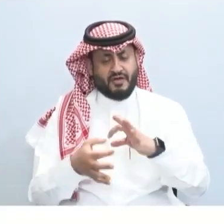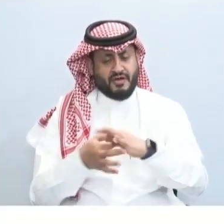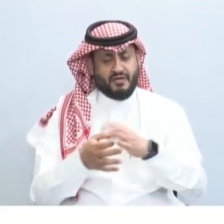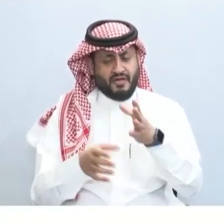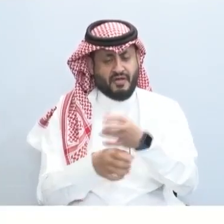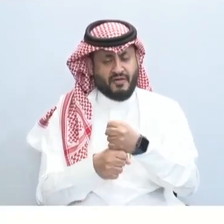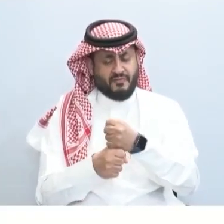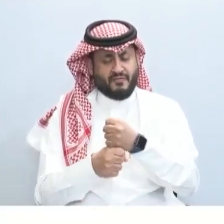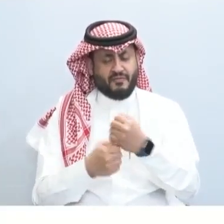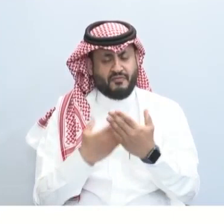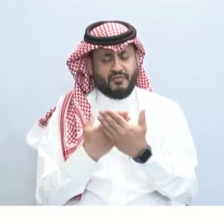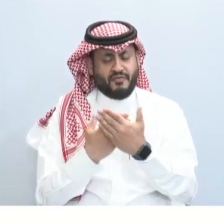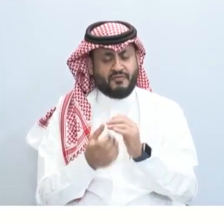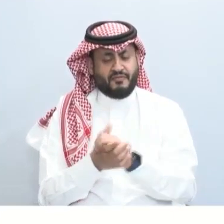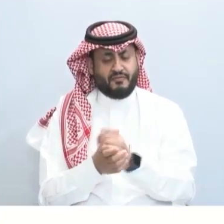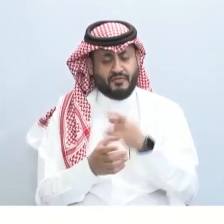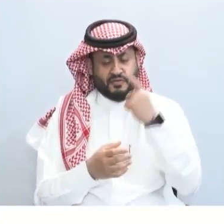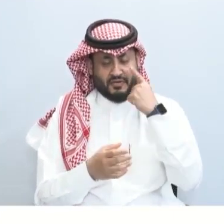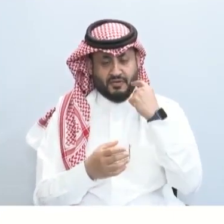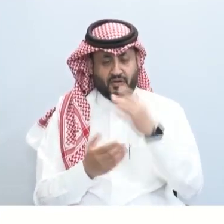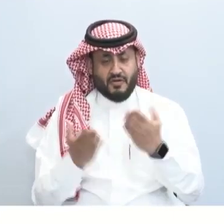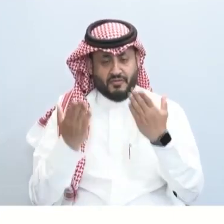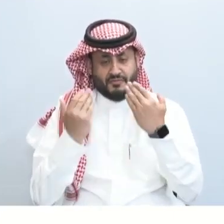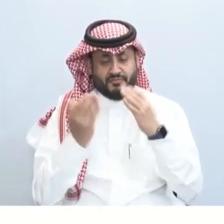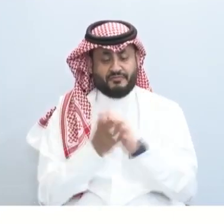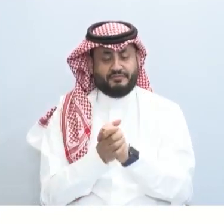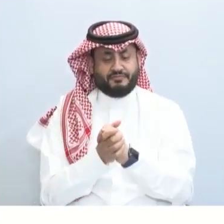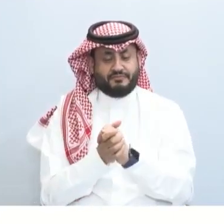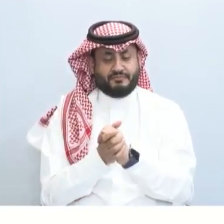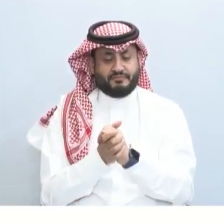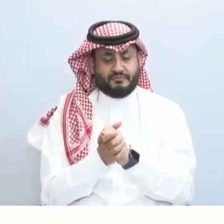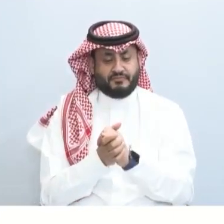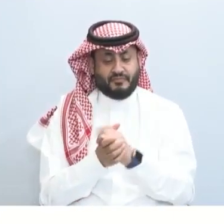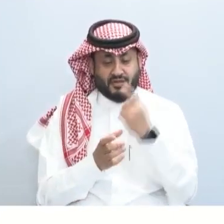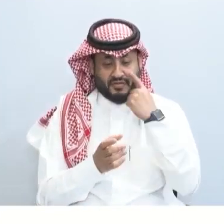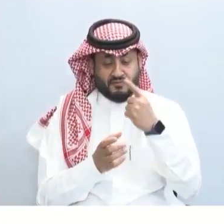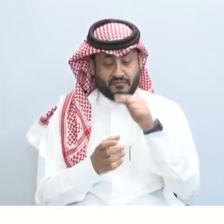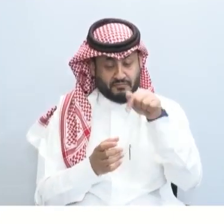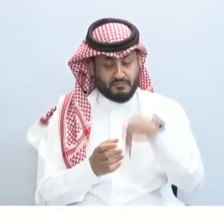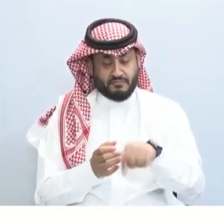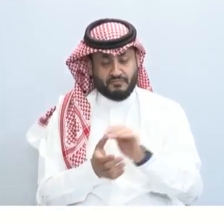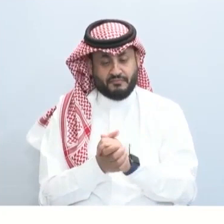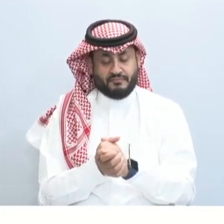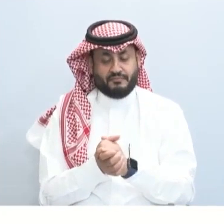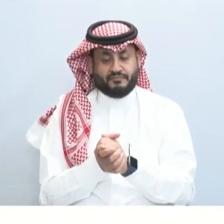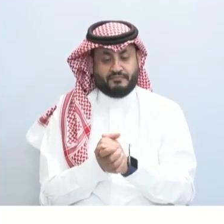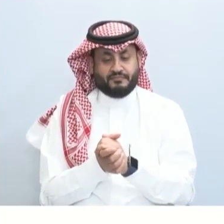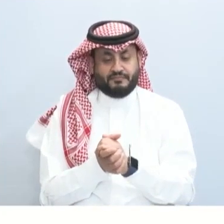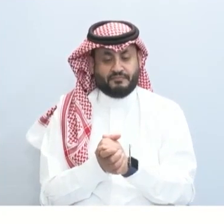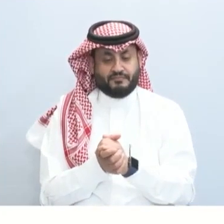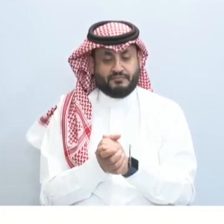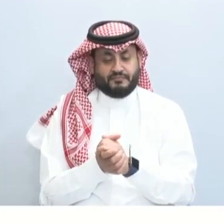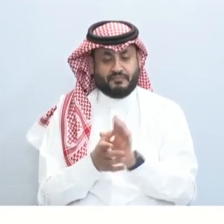the nation, with health and education, the vision will come true. So